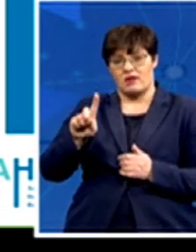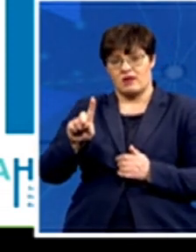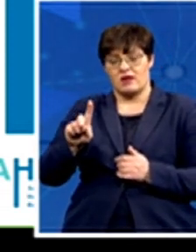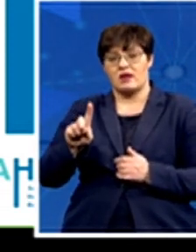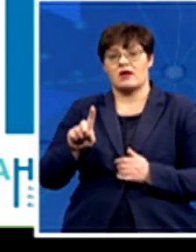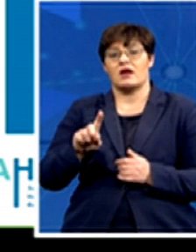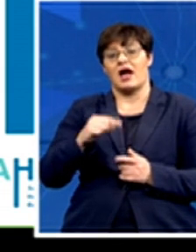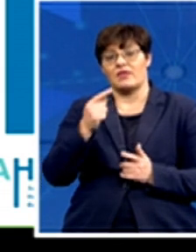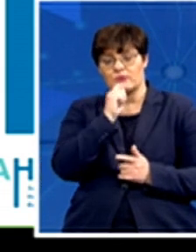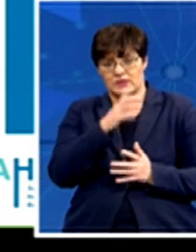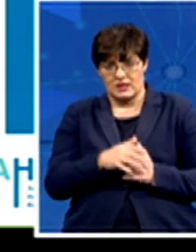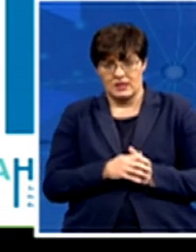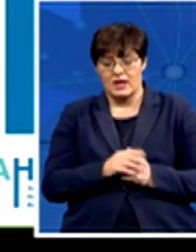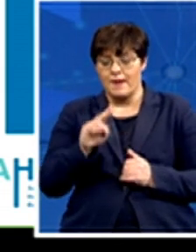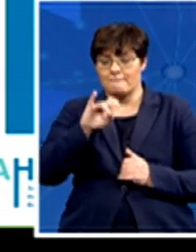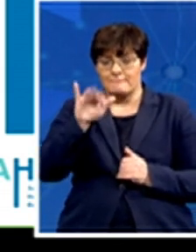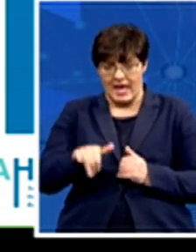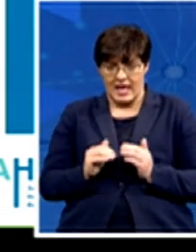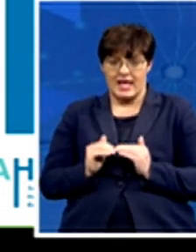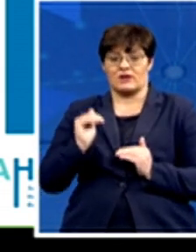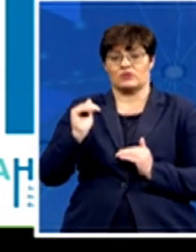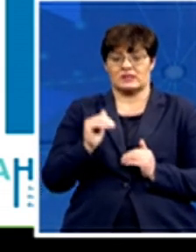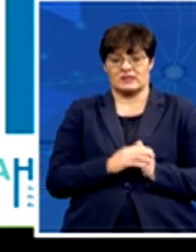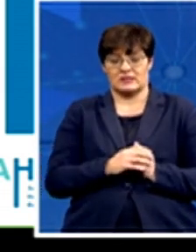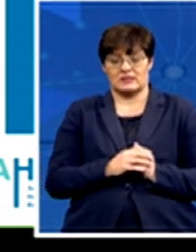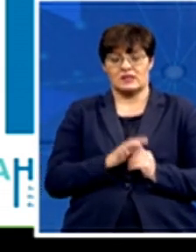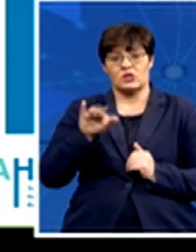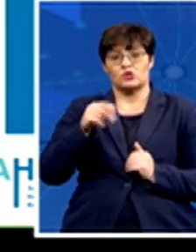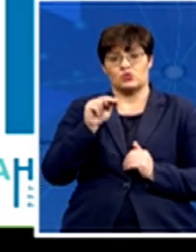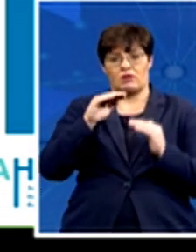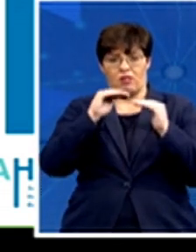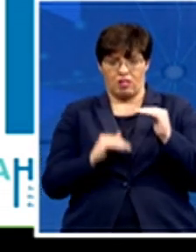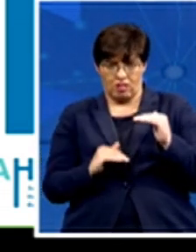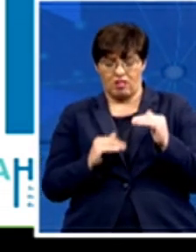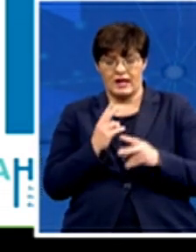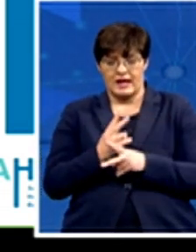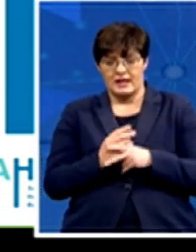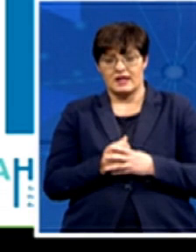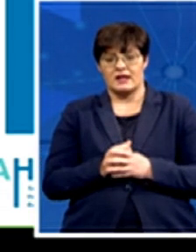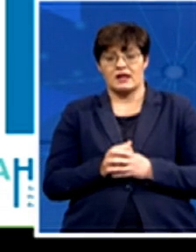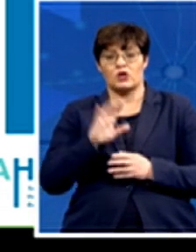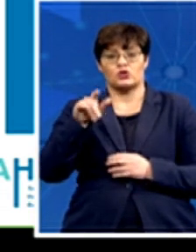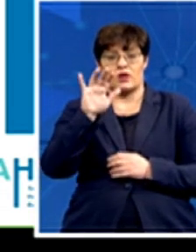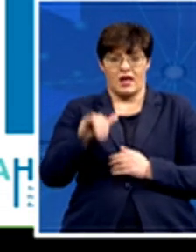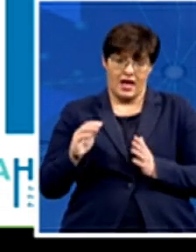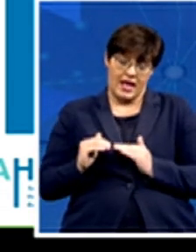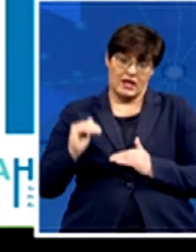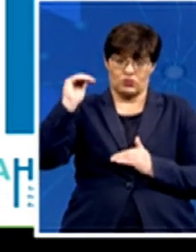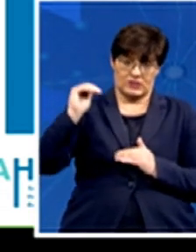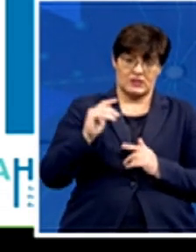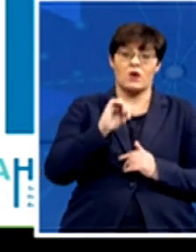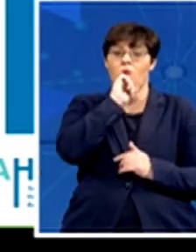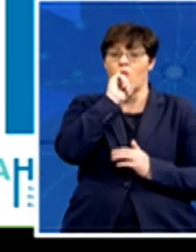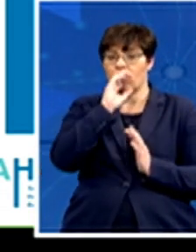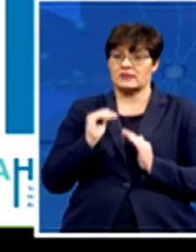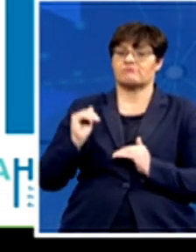increased. And then June, it went a little bit down. And then July, it increased. And August, it's increasing. So